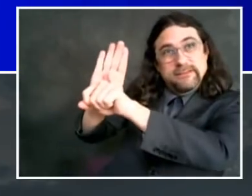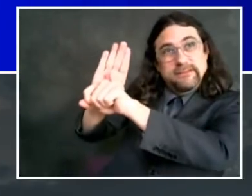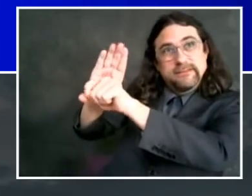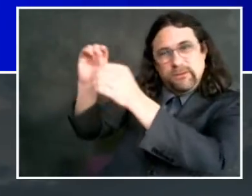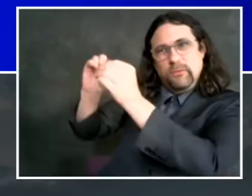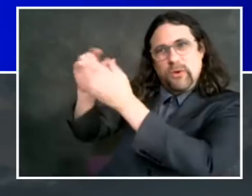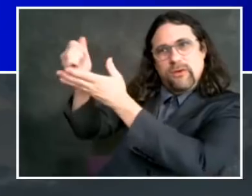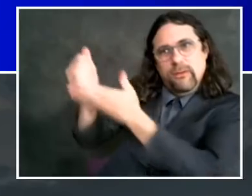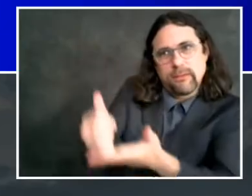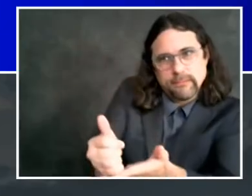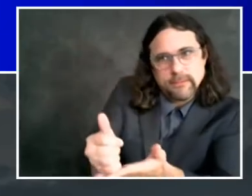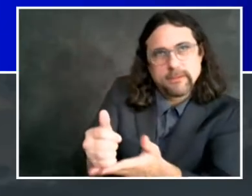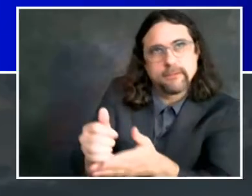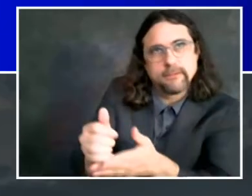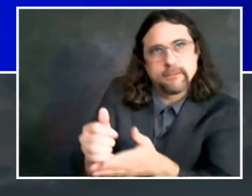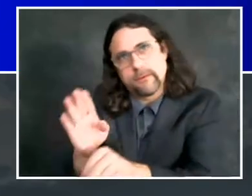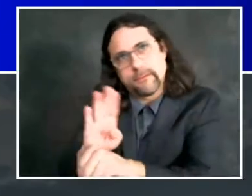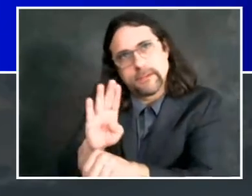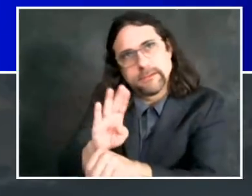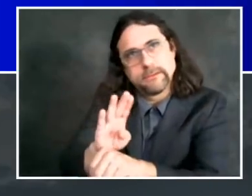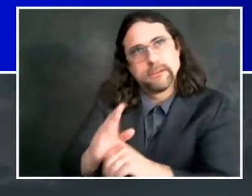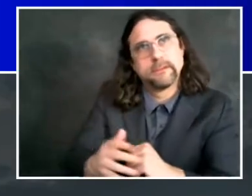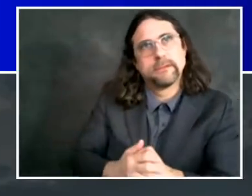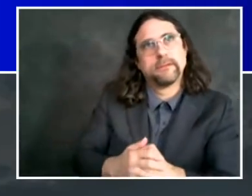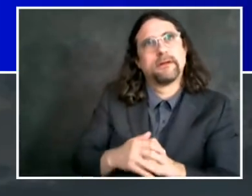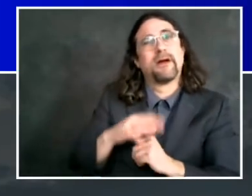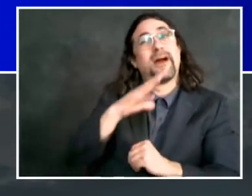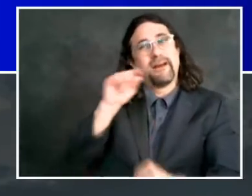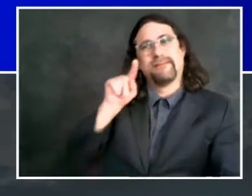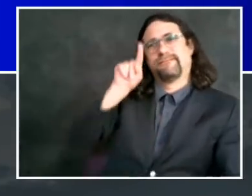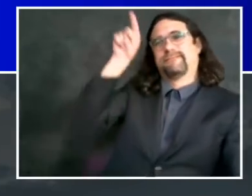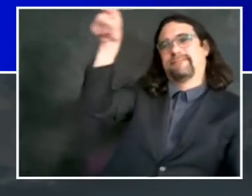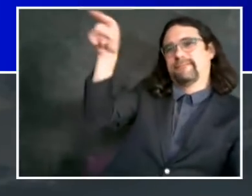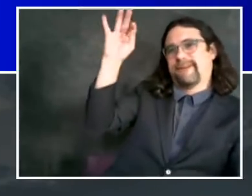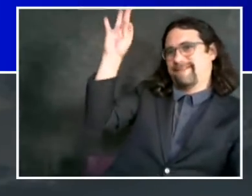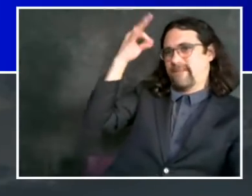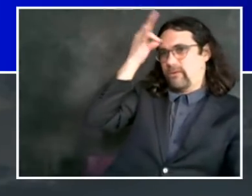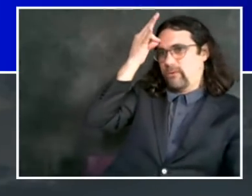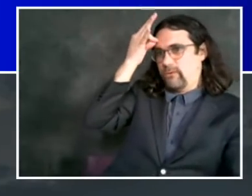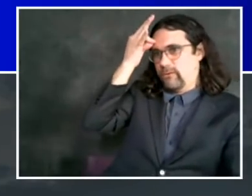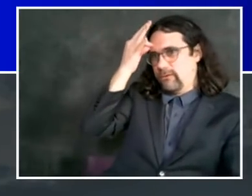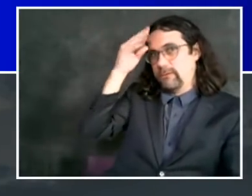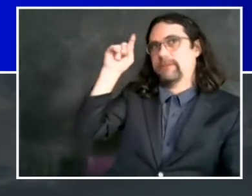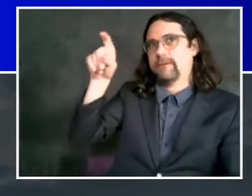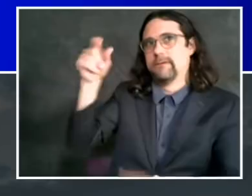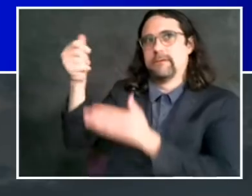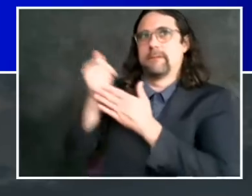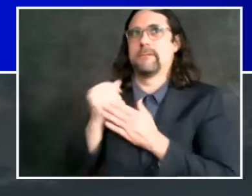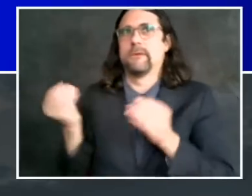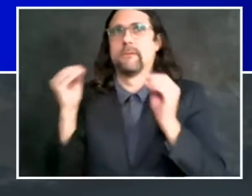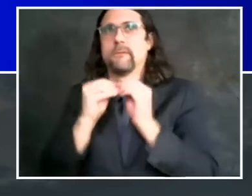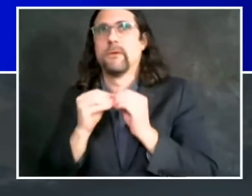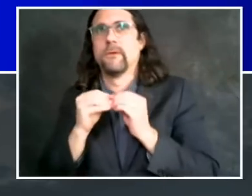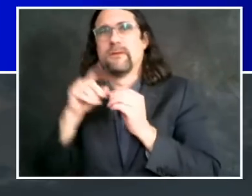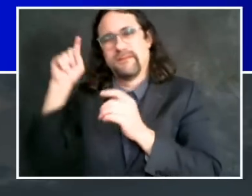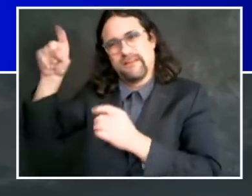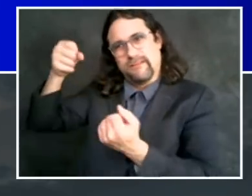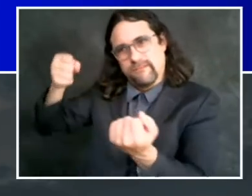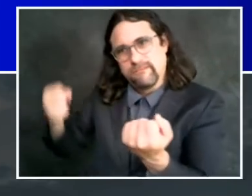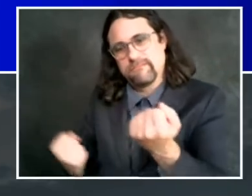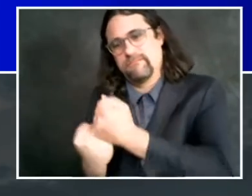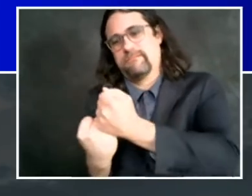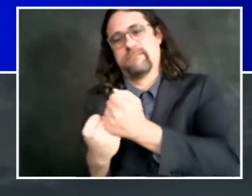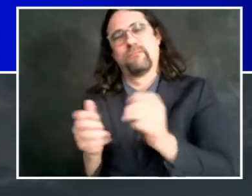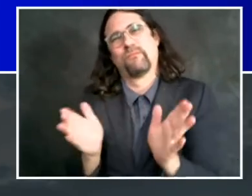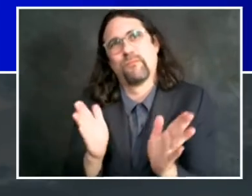to keep stepping up and putting real money into supporting our small businesses. But this is a great example, and we're going to be doing more and